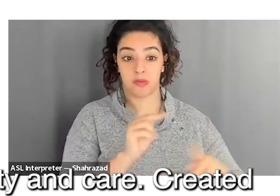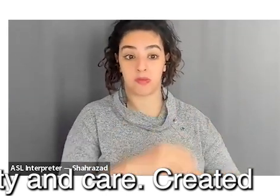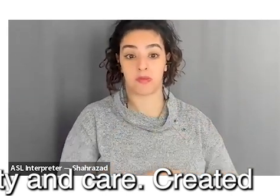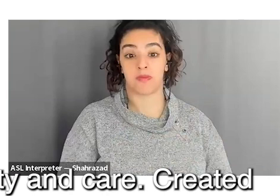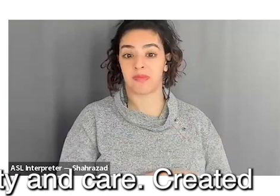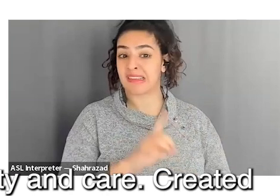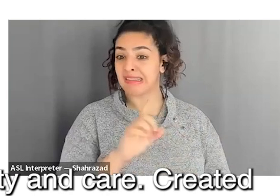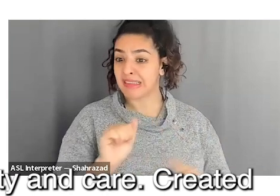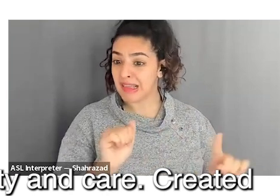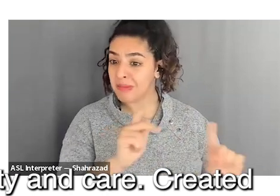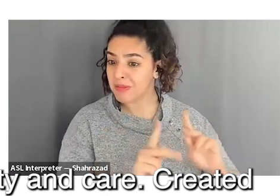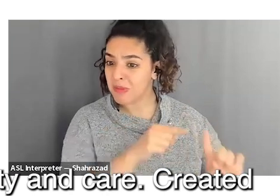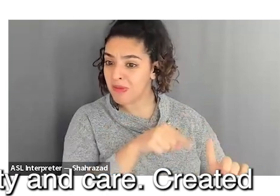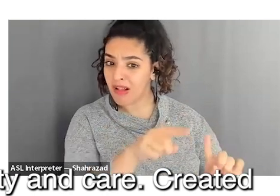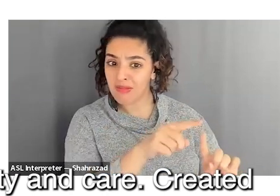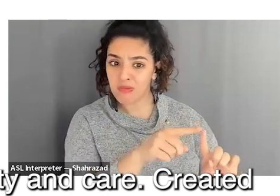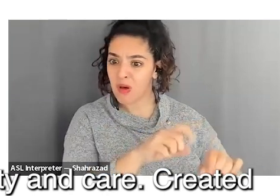need fixing or curing.